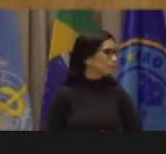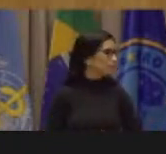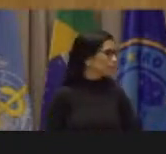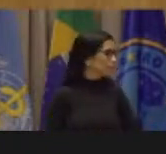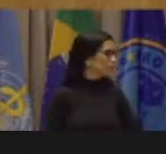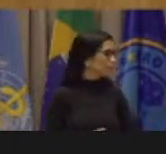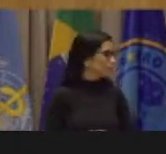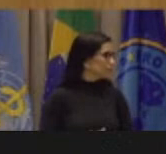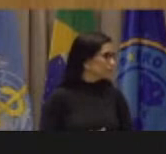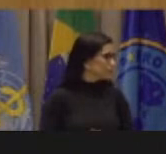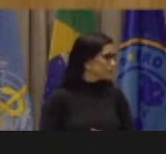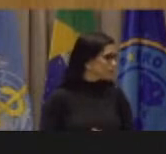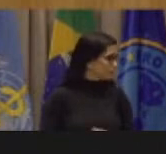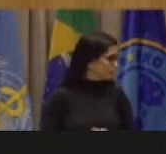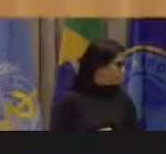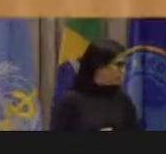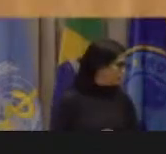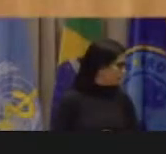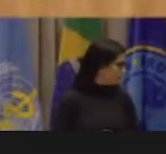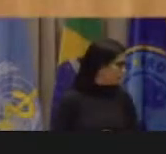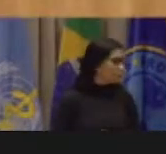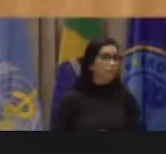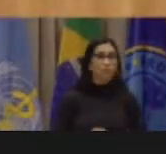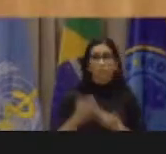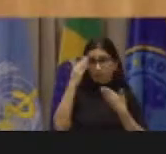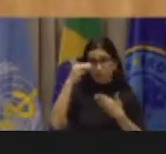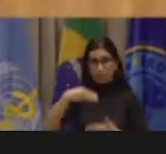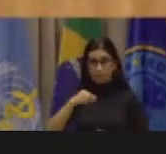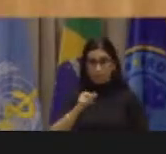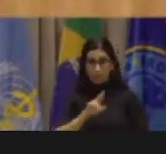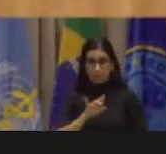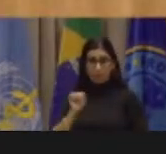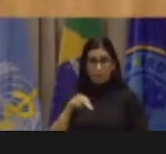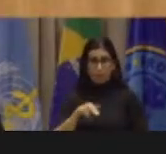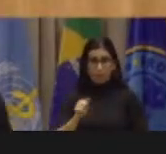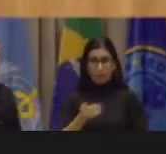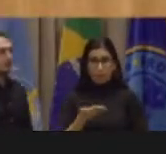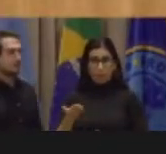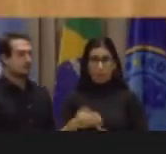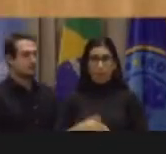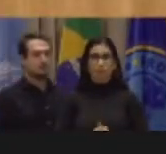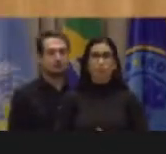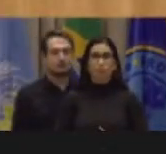Thank you. Now we'll go to Mariana.